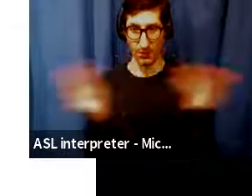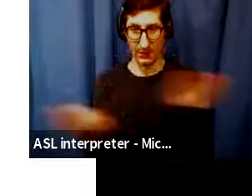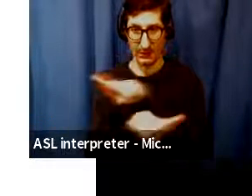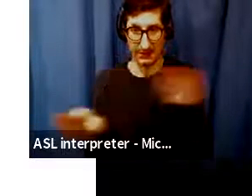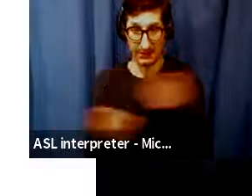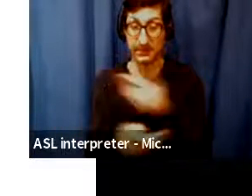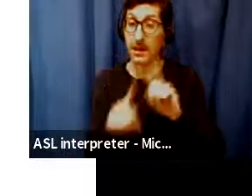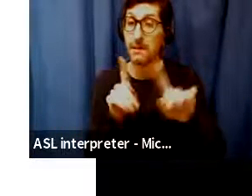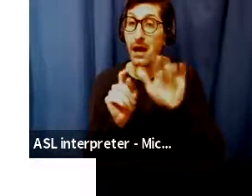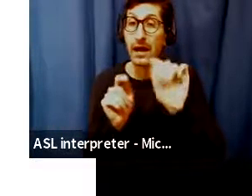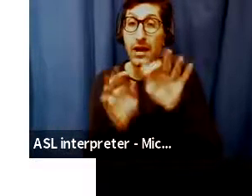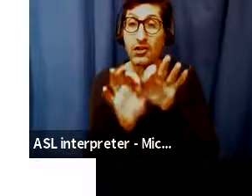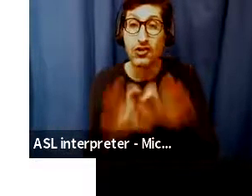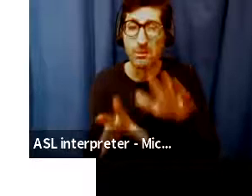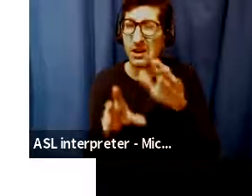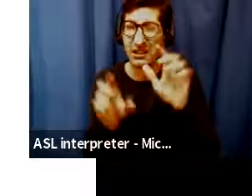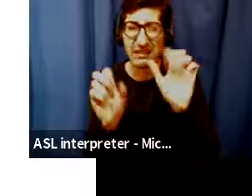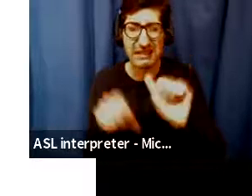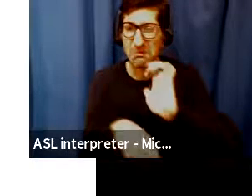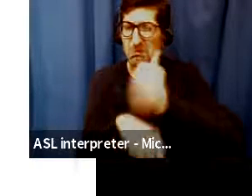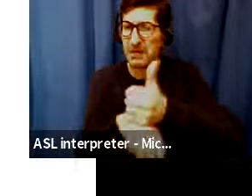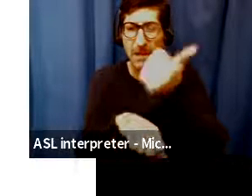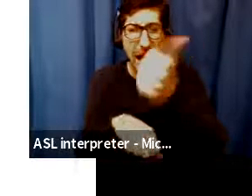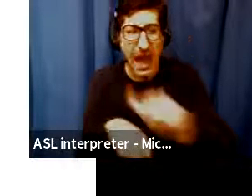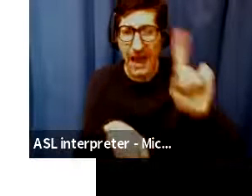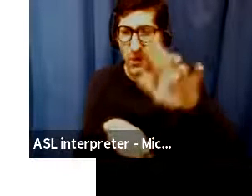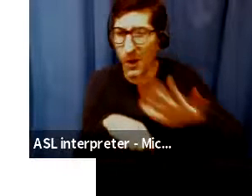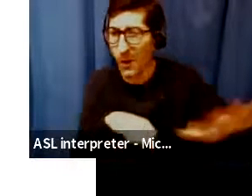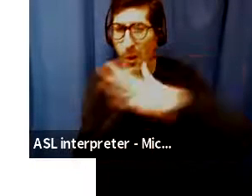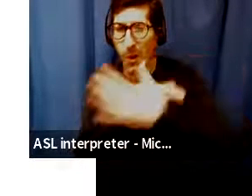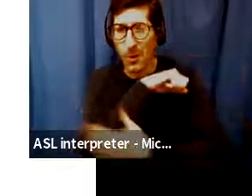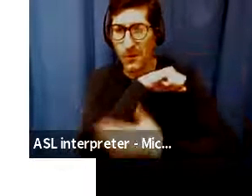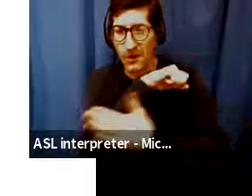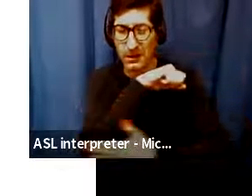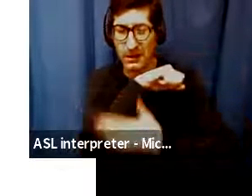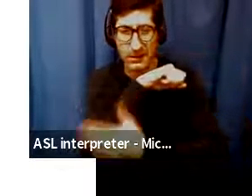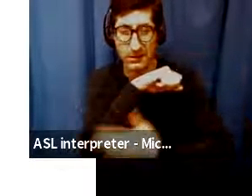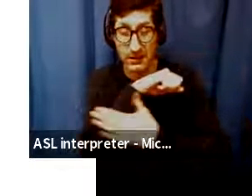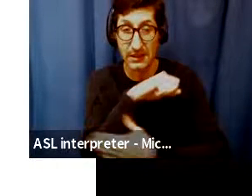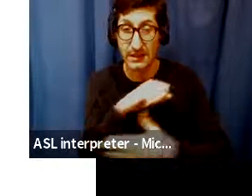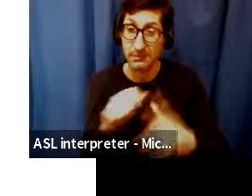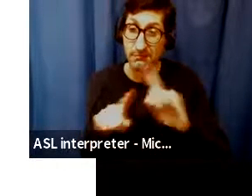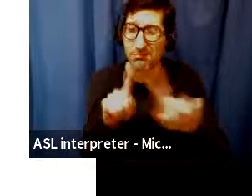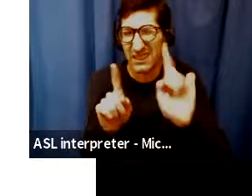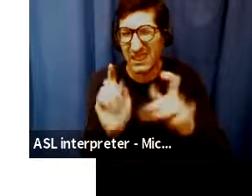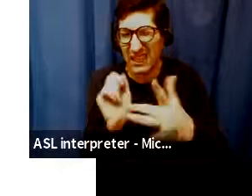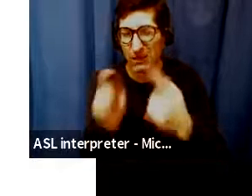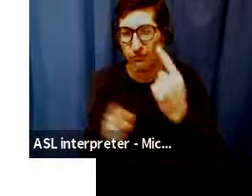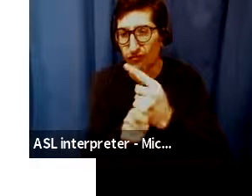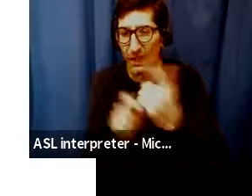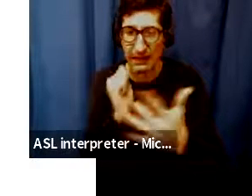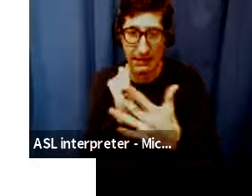States as long as the technology is there. So there's a computer, iPad, video